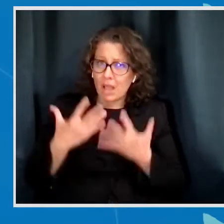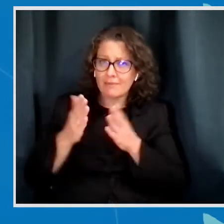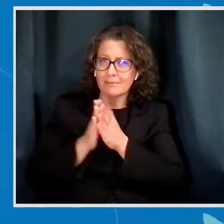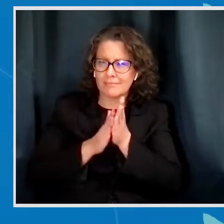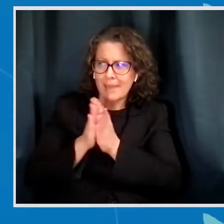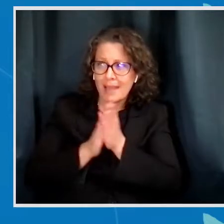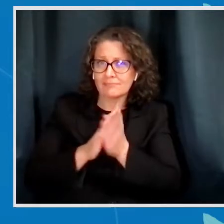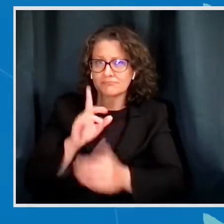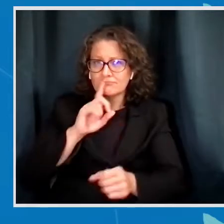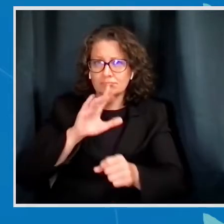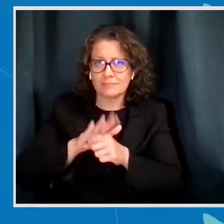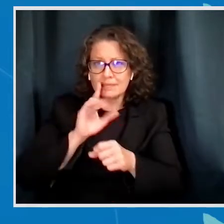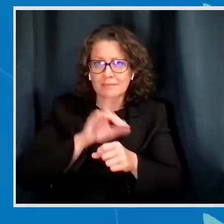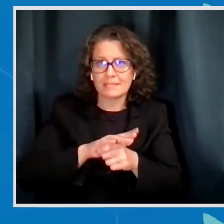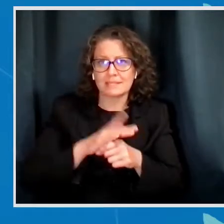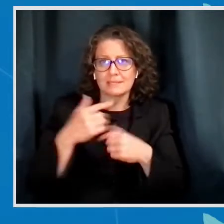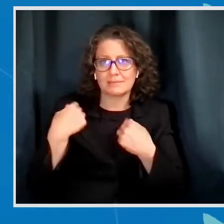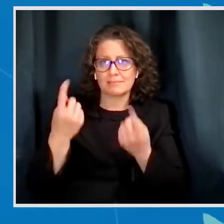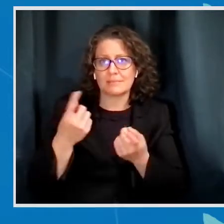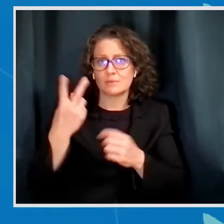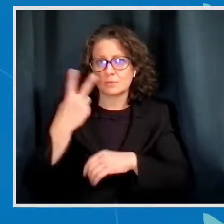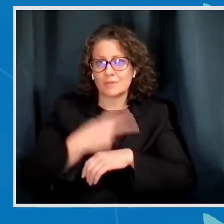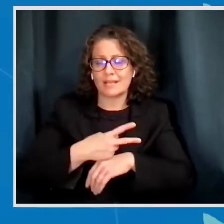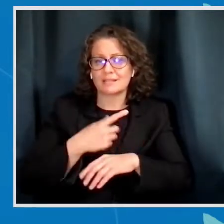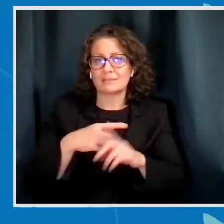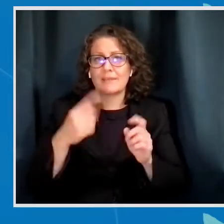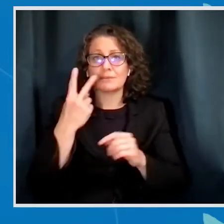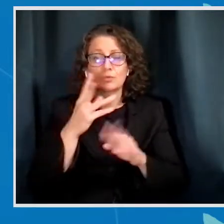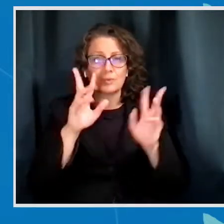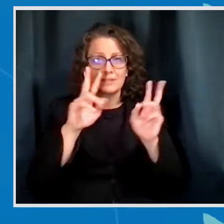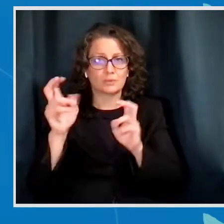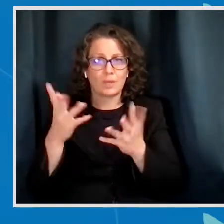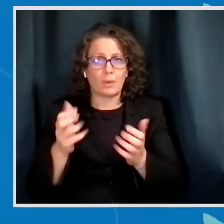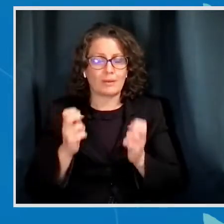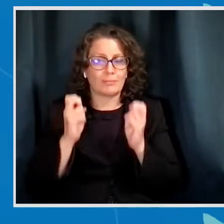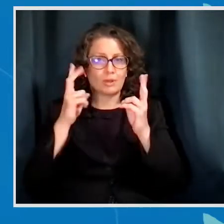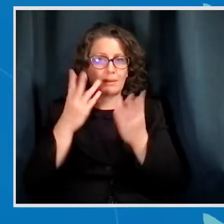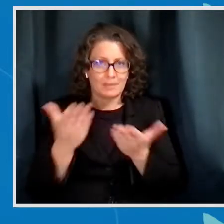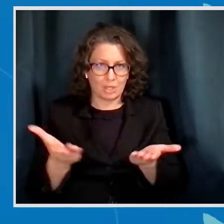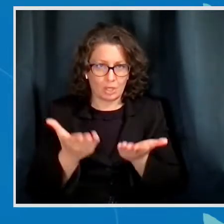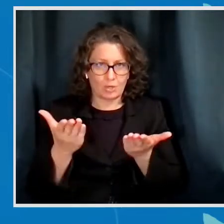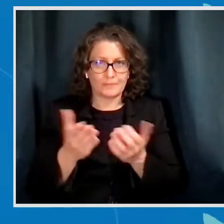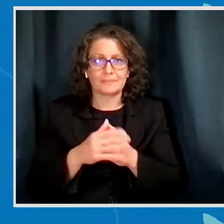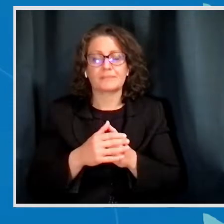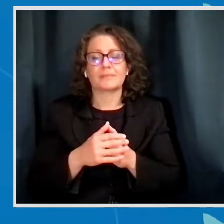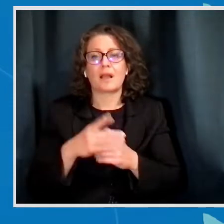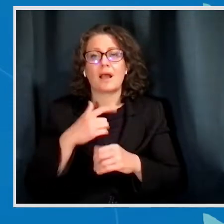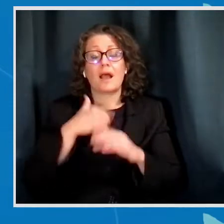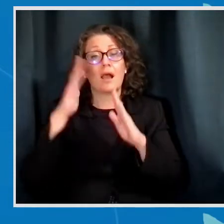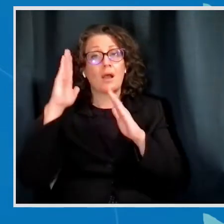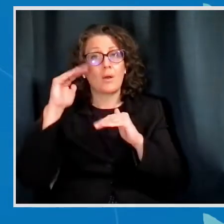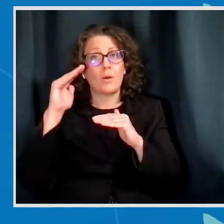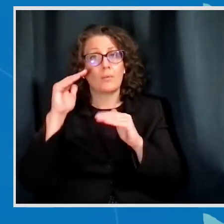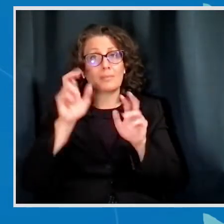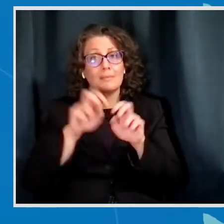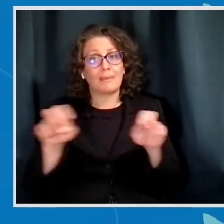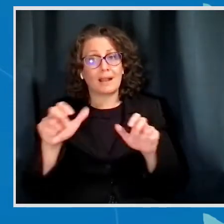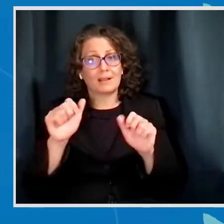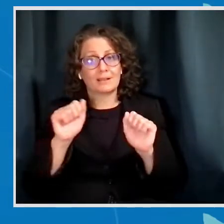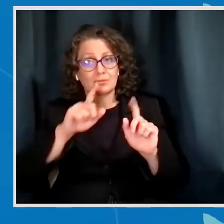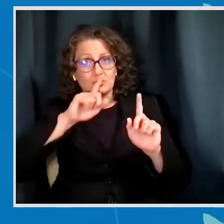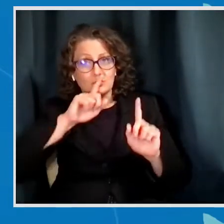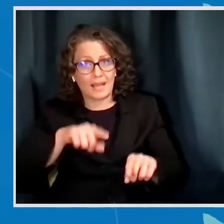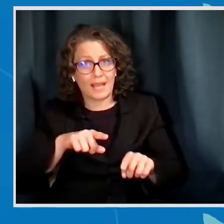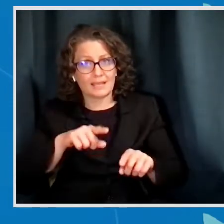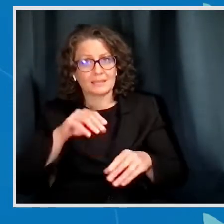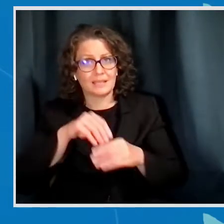past 2 days. But there are two issues I want to bring up here that I hope our panel can address in the questions